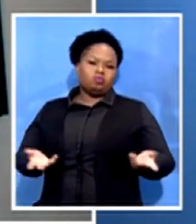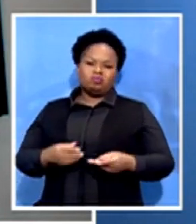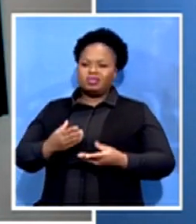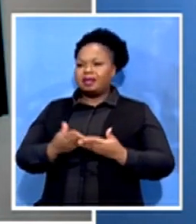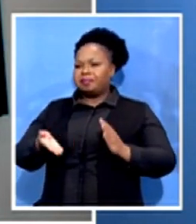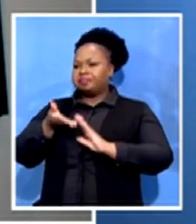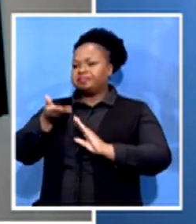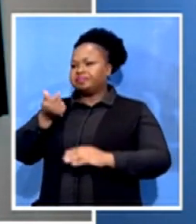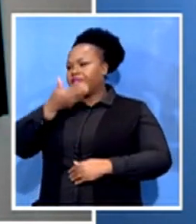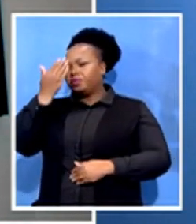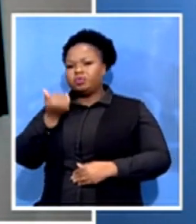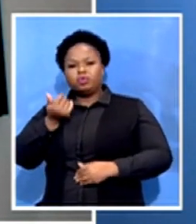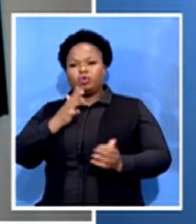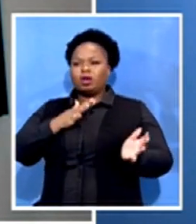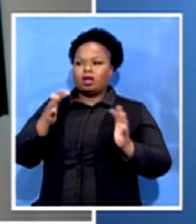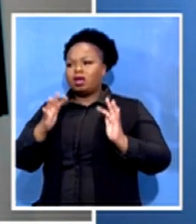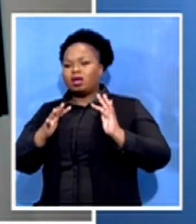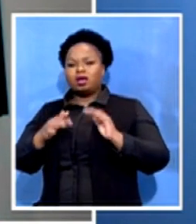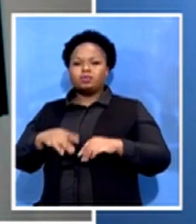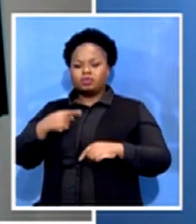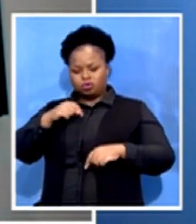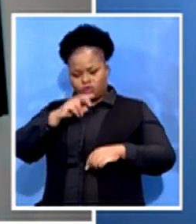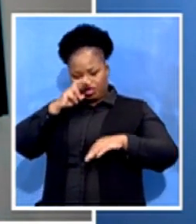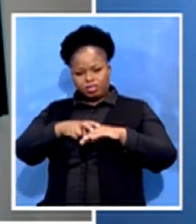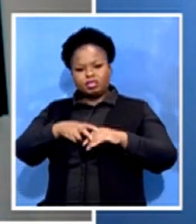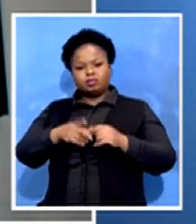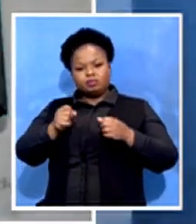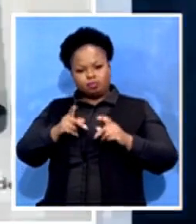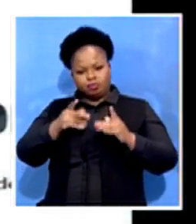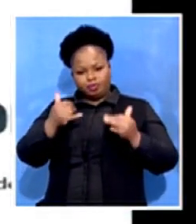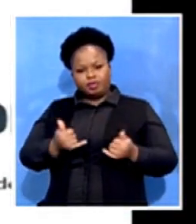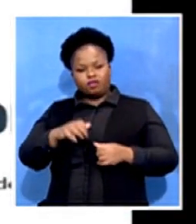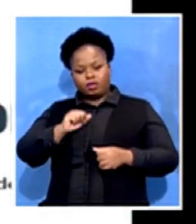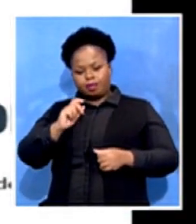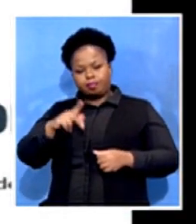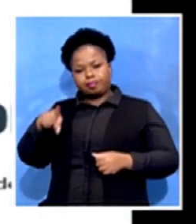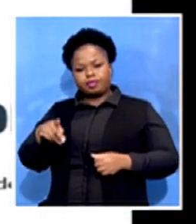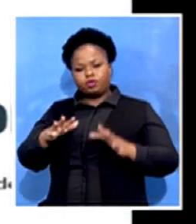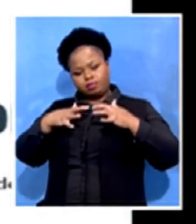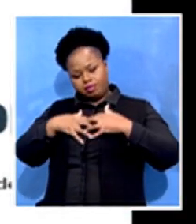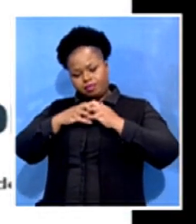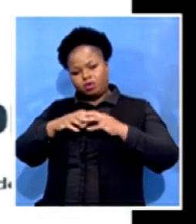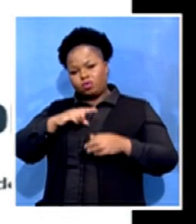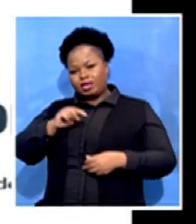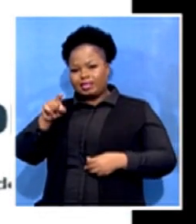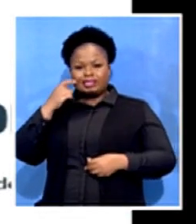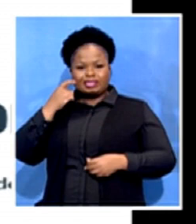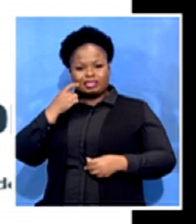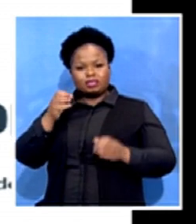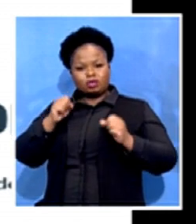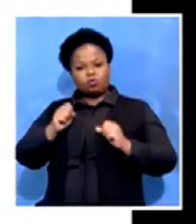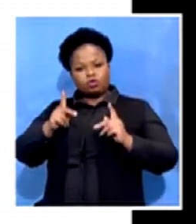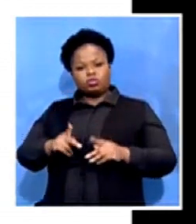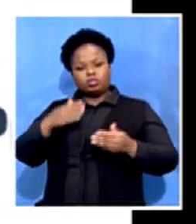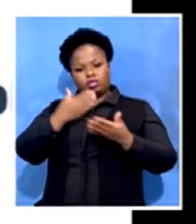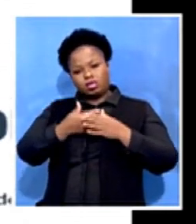saw the need for this platform to actually take place, so that learners actually have that opportunity to go home and reinforce what they're learning